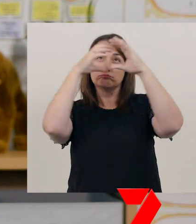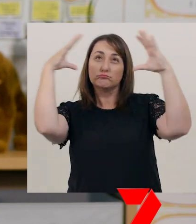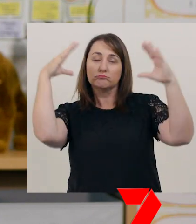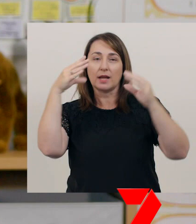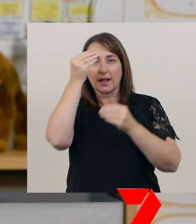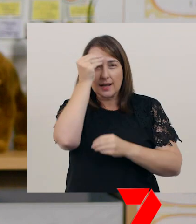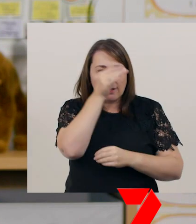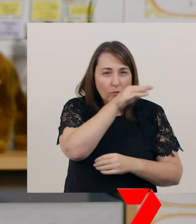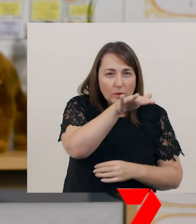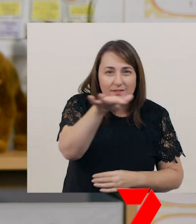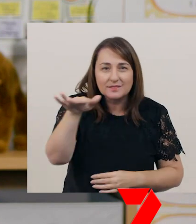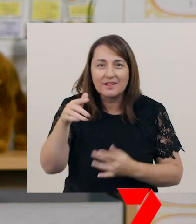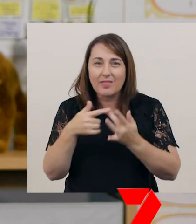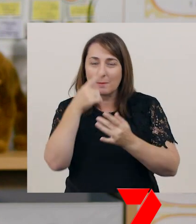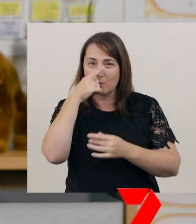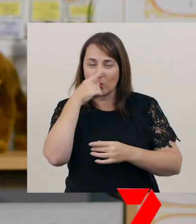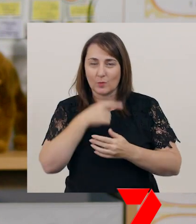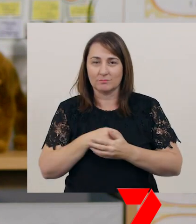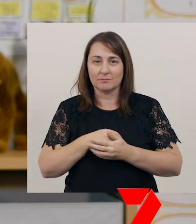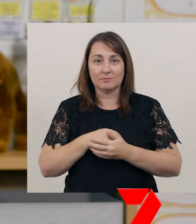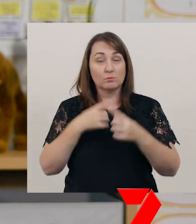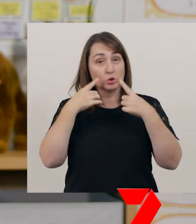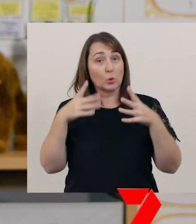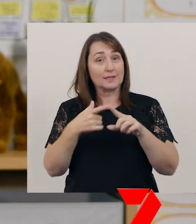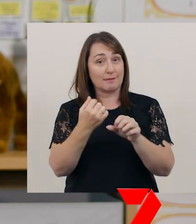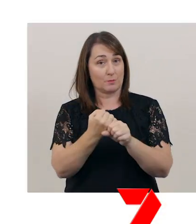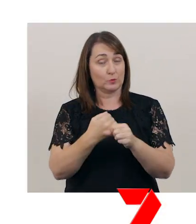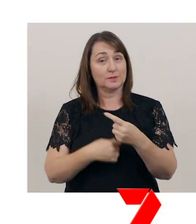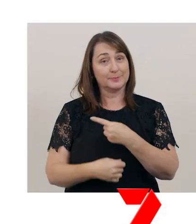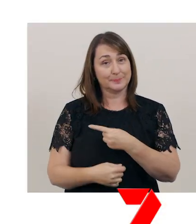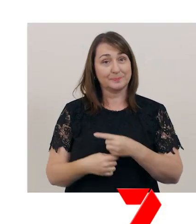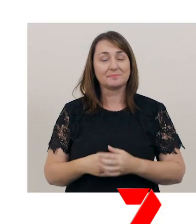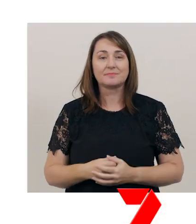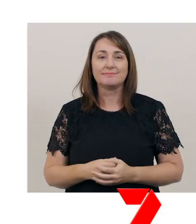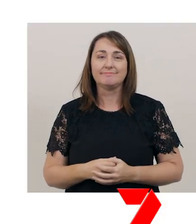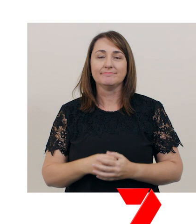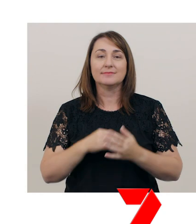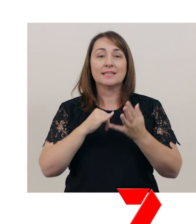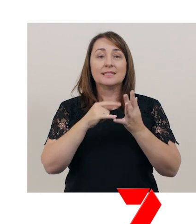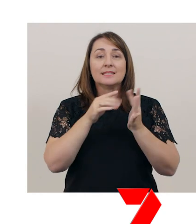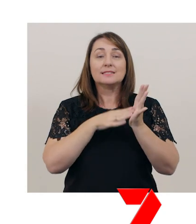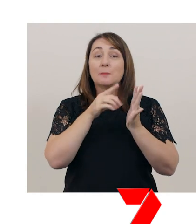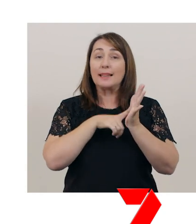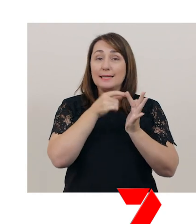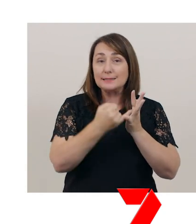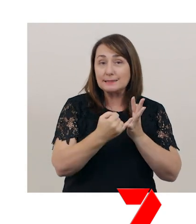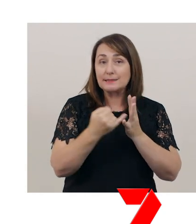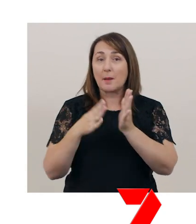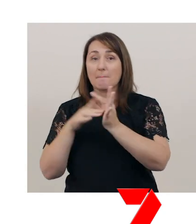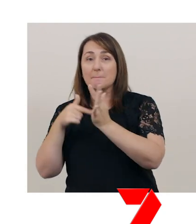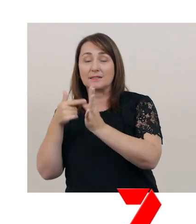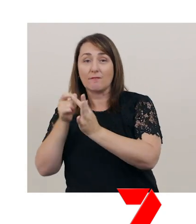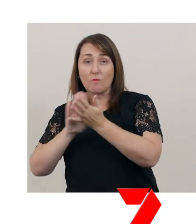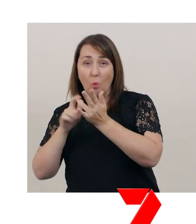what this means by looking at some examples of figurative language. Similes and metaphors are examples of figurative